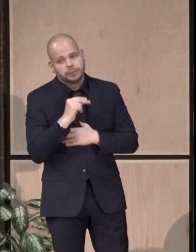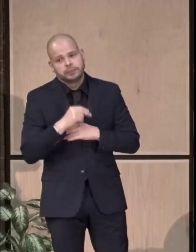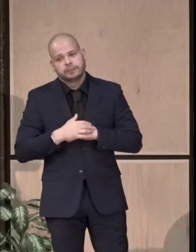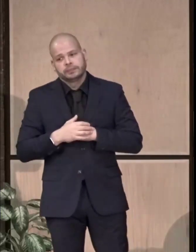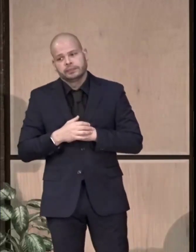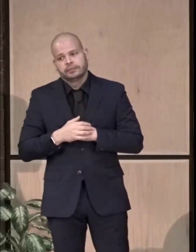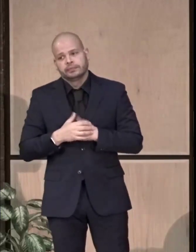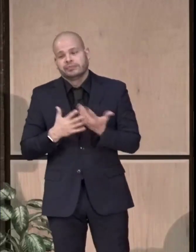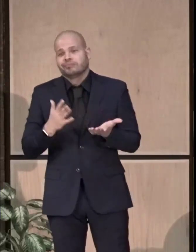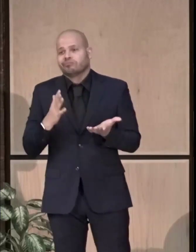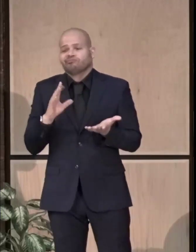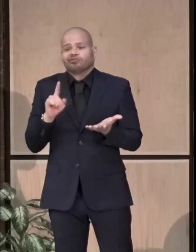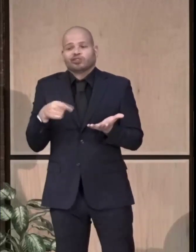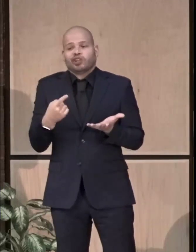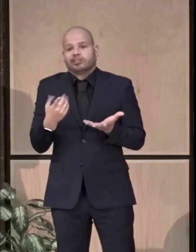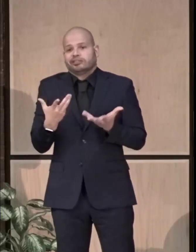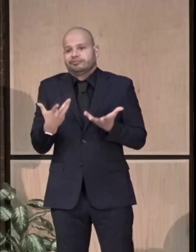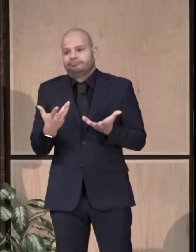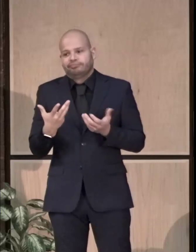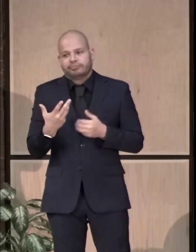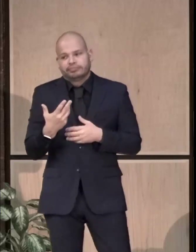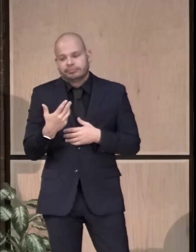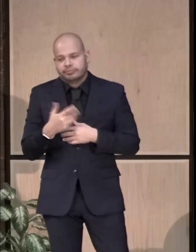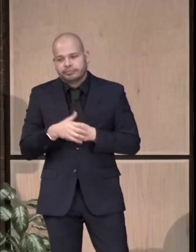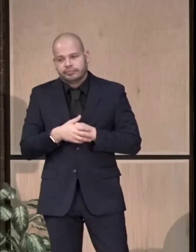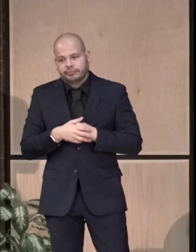just a conversation where he was just concerned about what happened.